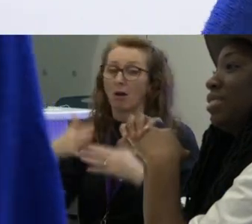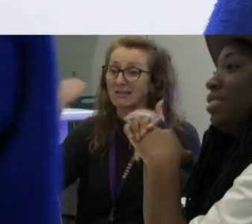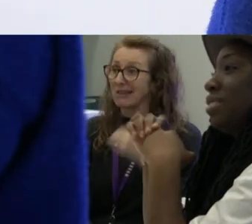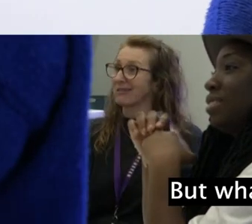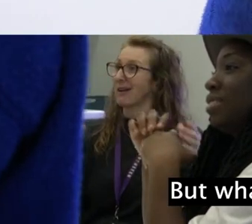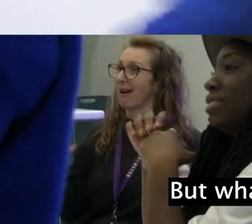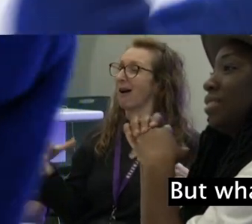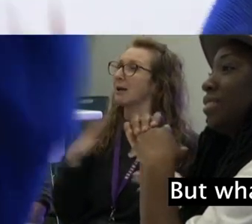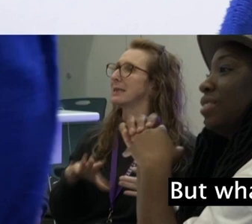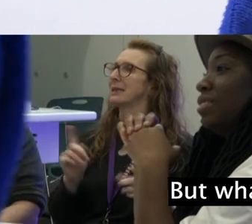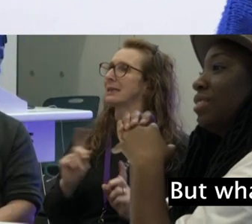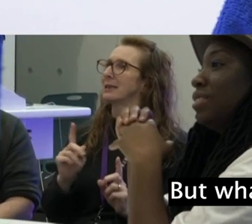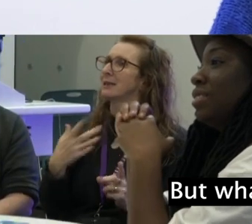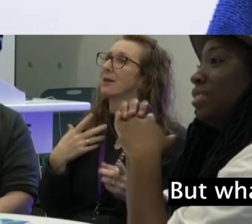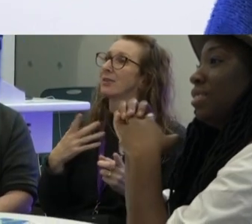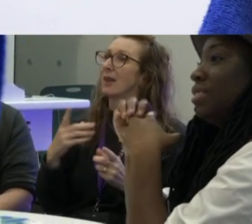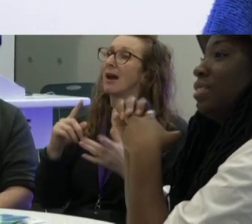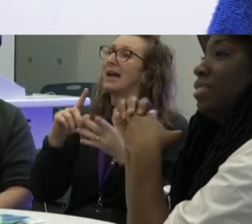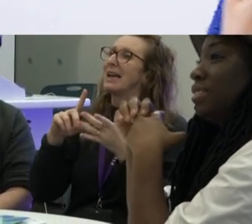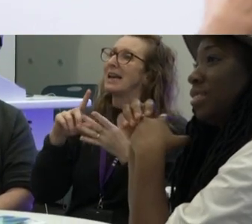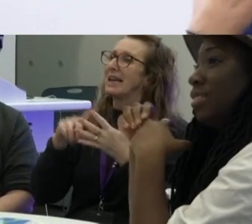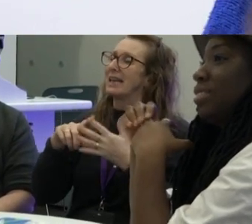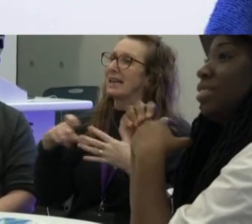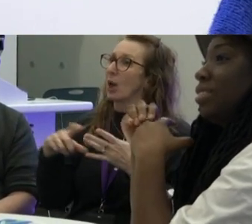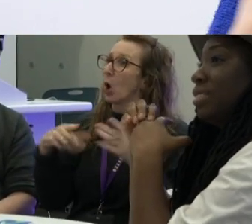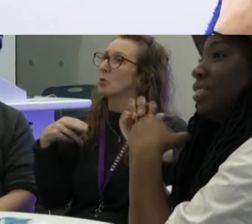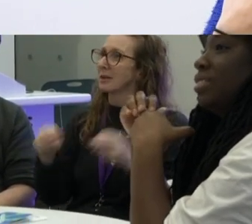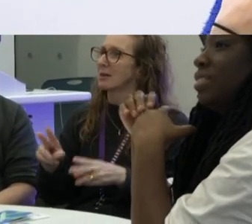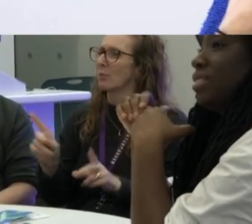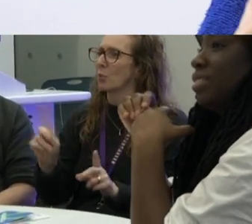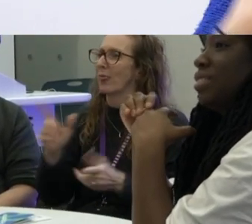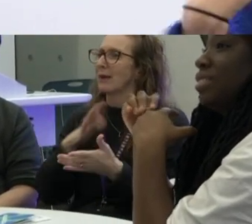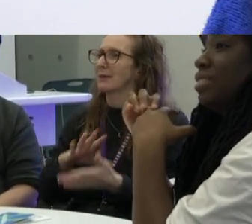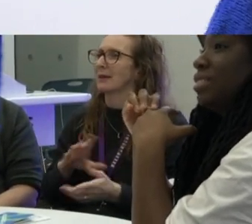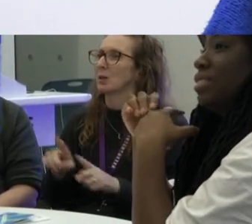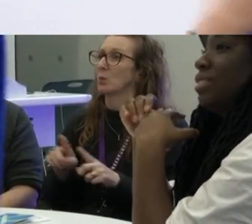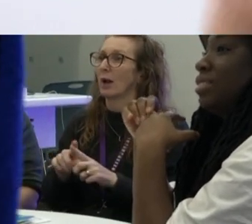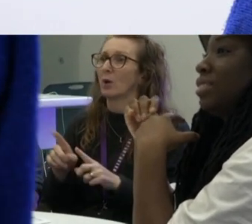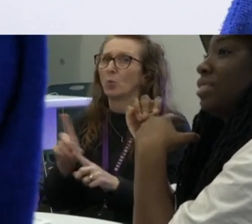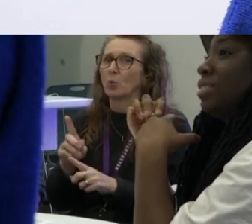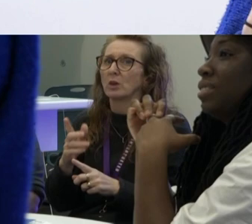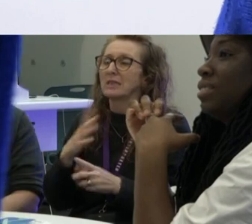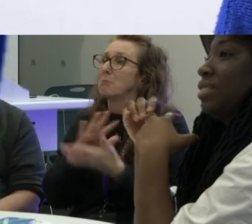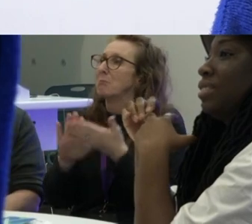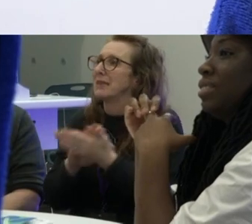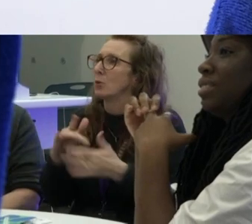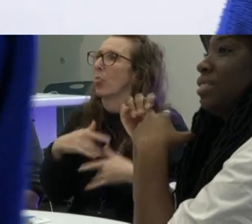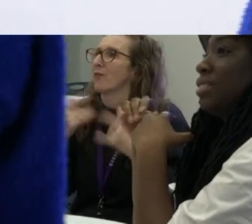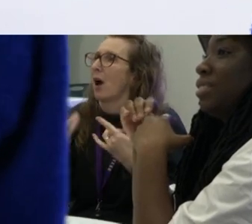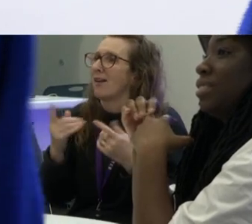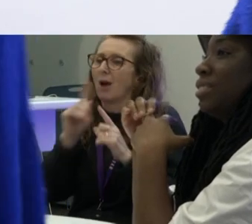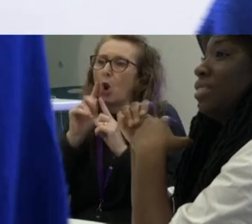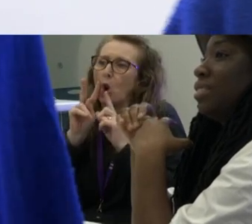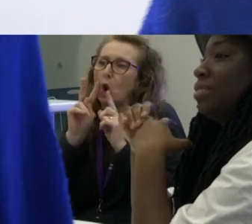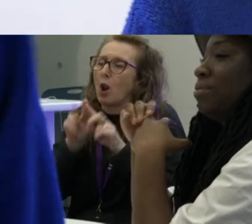need? But what does our ecosystem need as well? What do we need to thrive? What does that mean? What does that look like? And that feels